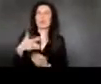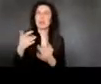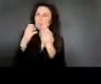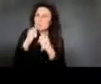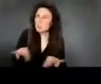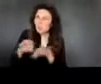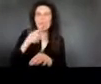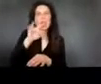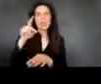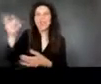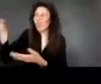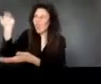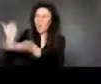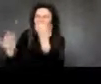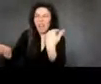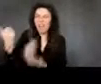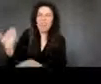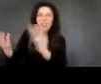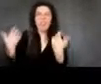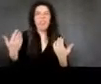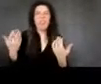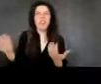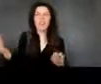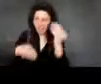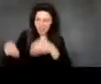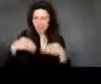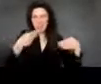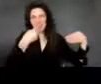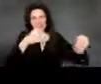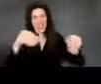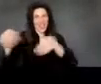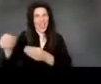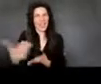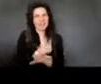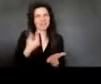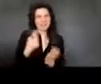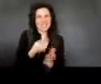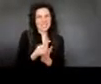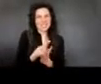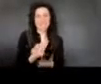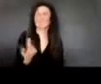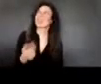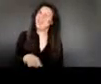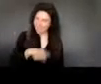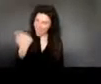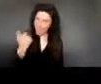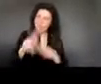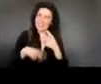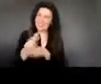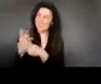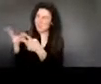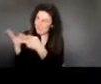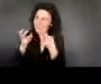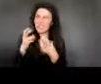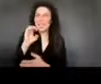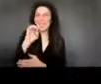commodities, and kind of, yeah, repackage them as sellable slate. That was fascinating to me. It just like seemed like a very big break